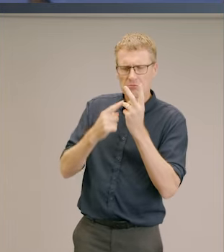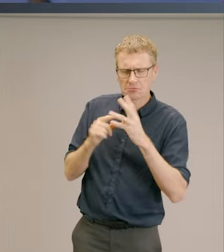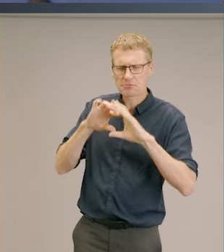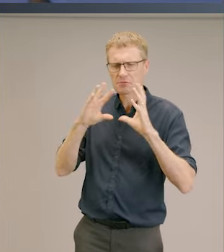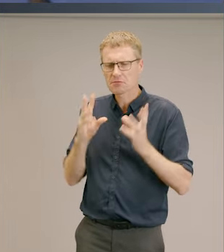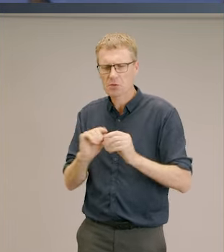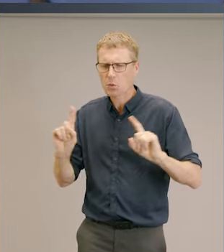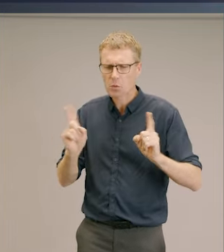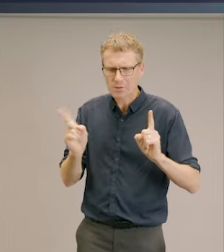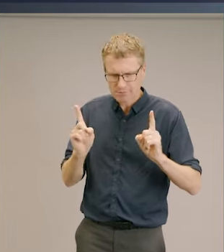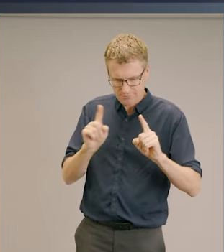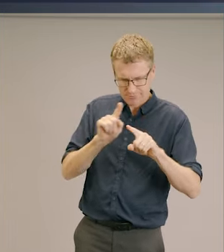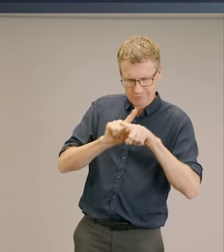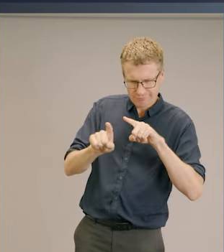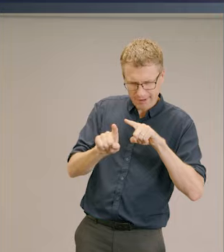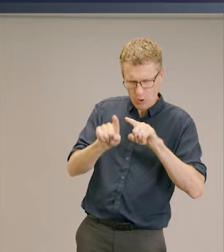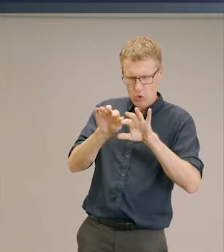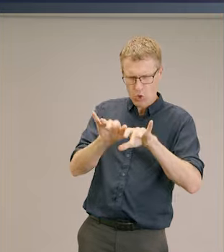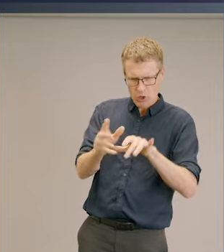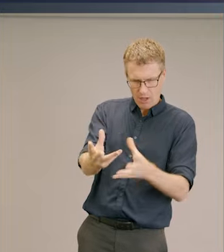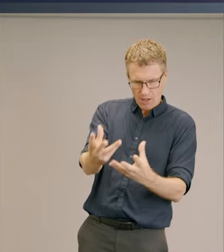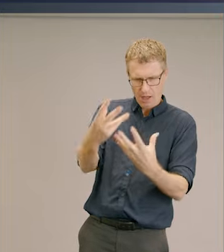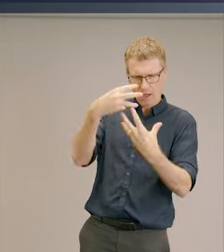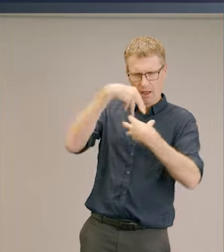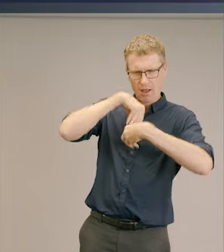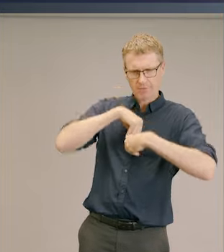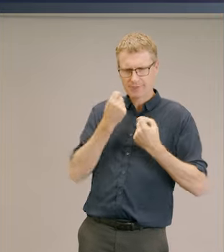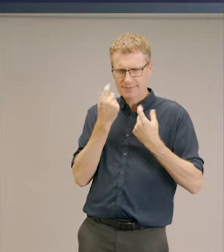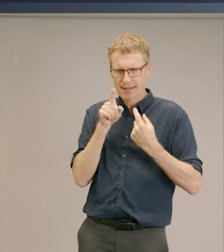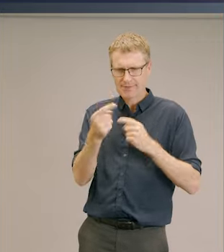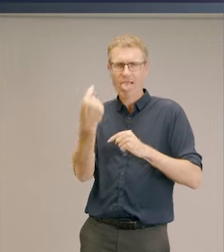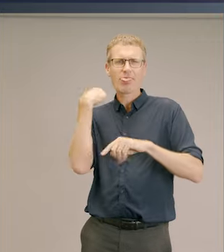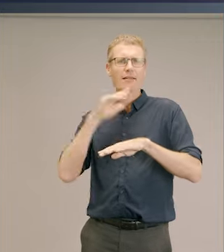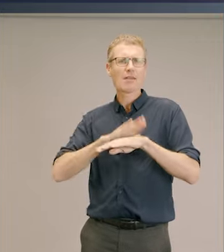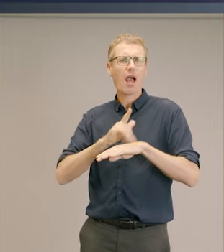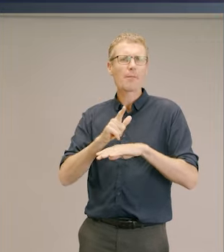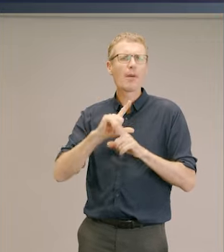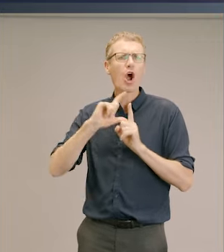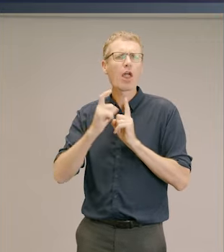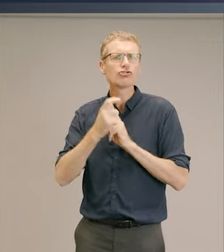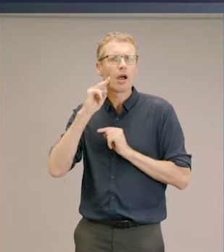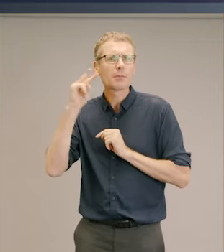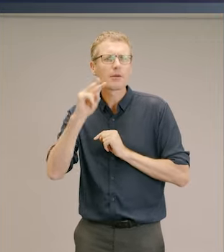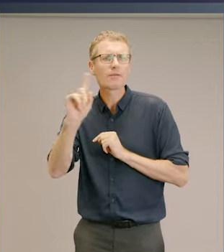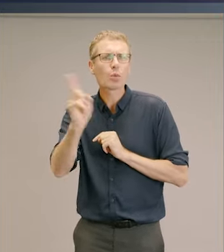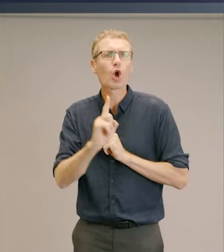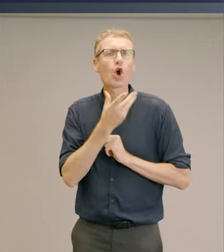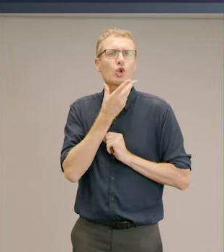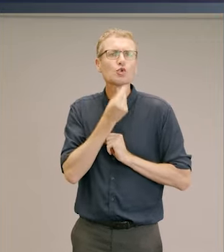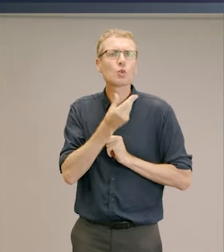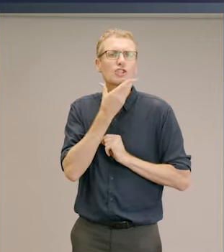Nazareth, when he walked the earth 2,000 years ago. We've been seeking to understand his Jewish mindset and